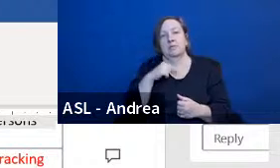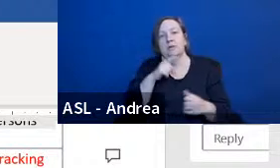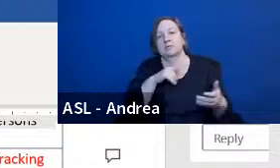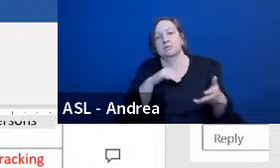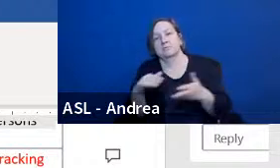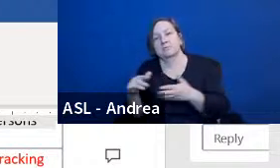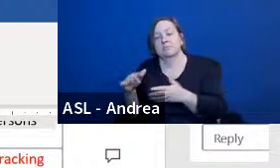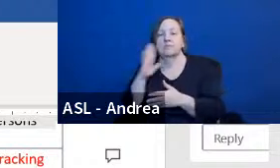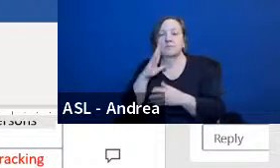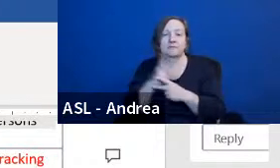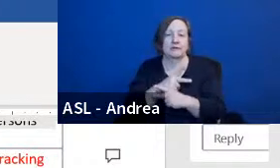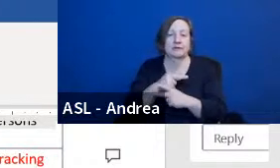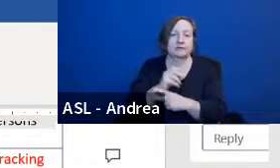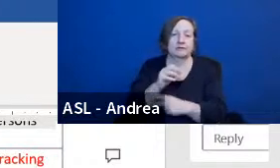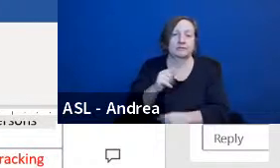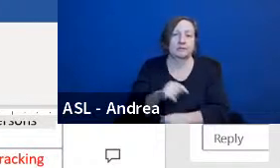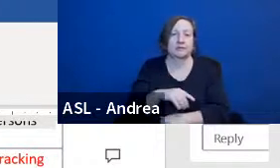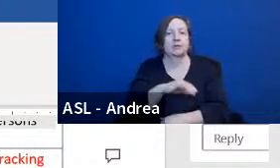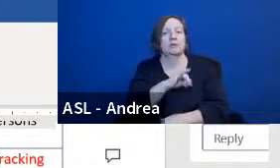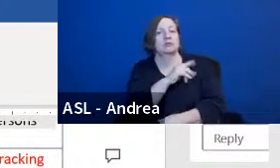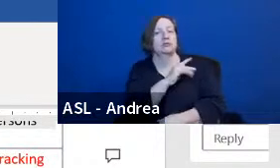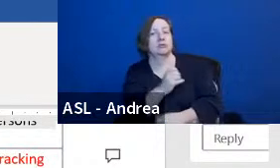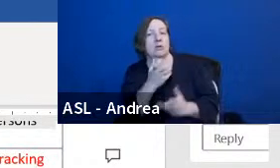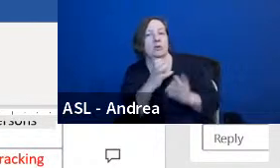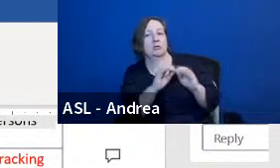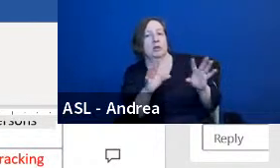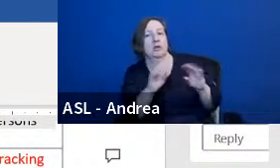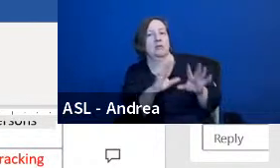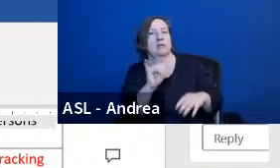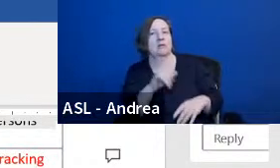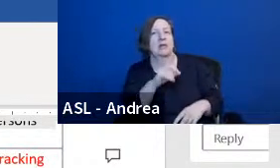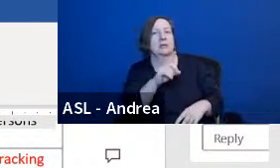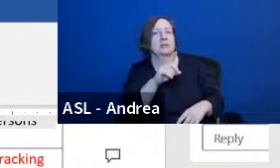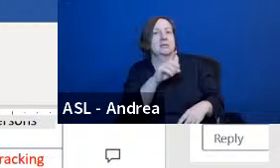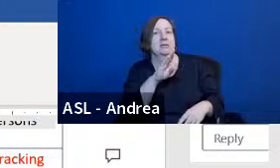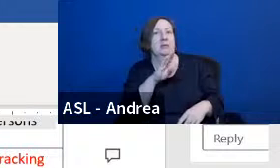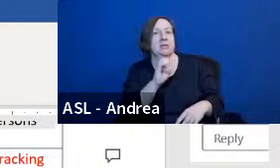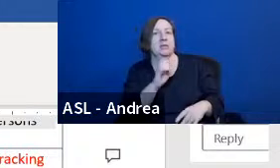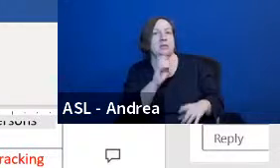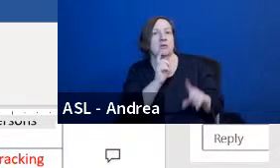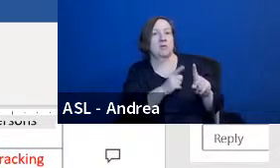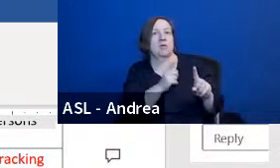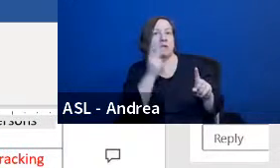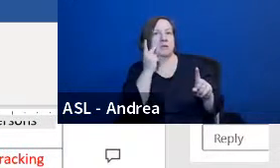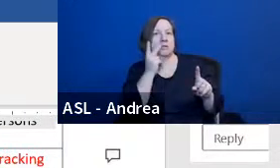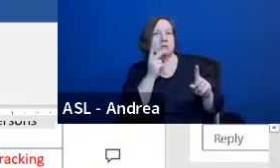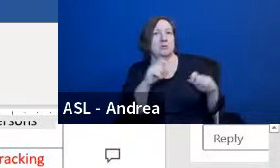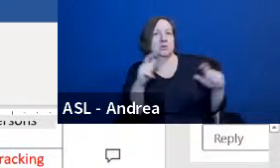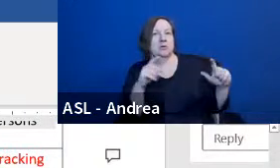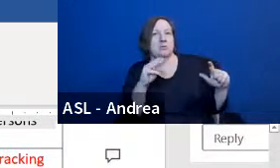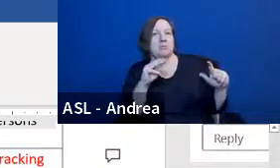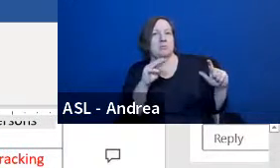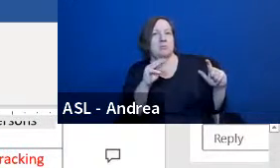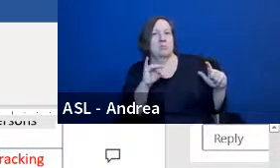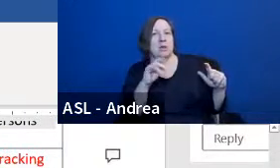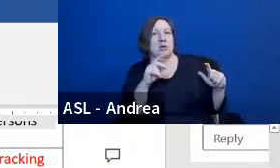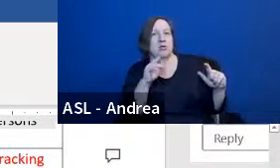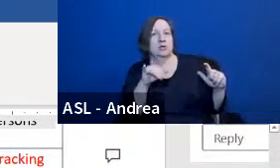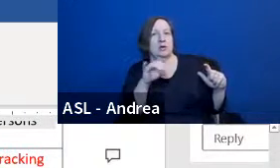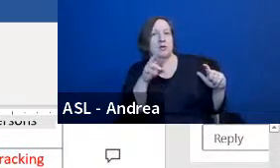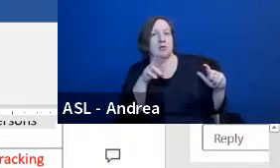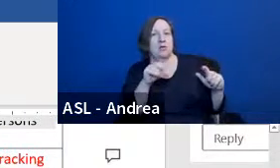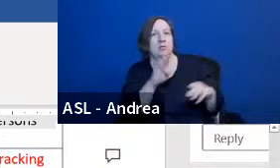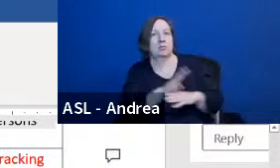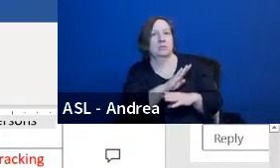little bit. And Jake, just to clarify, that will be DBE goals. I see that you've highlighted minority-owned business goals.